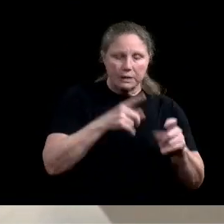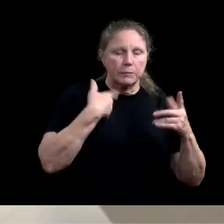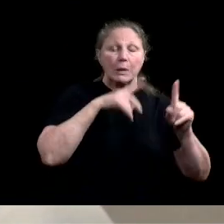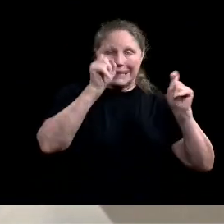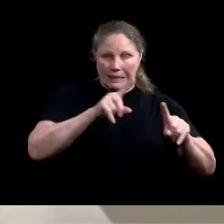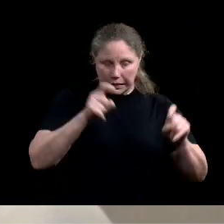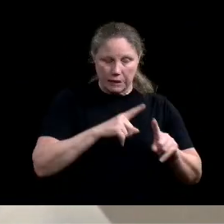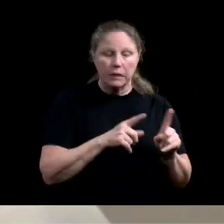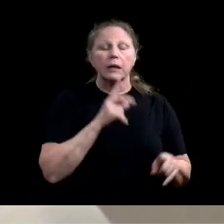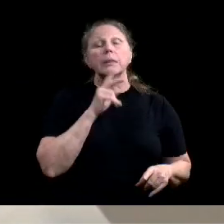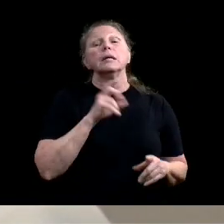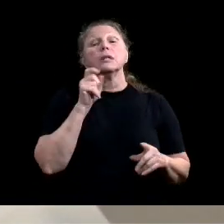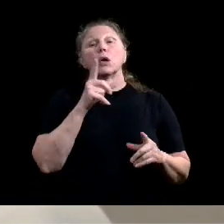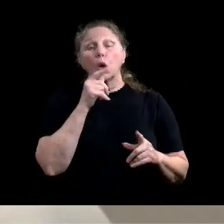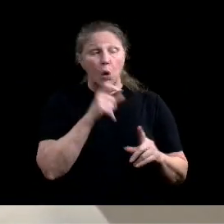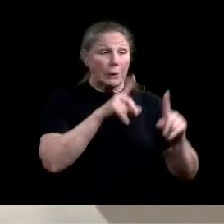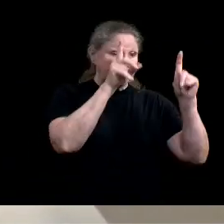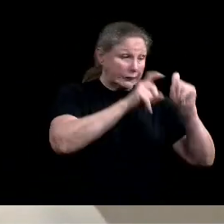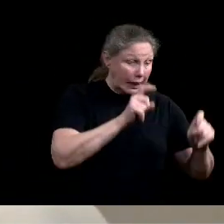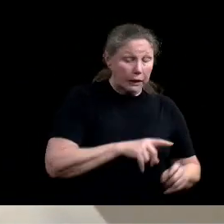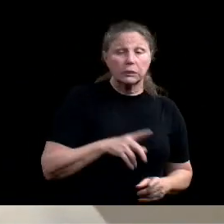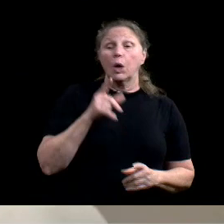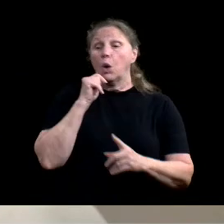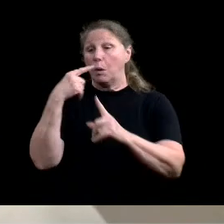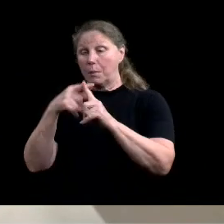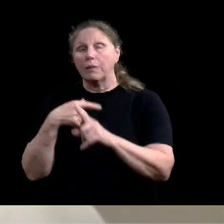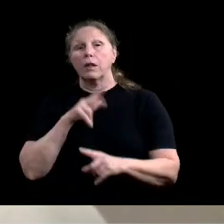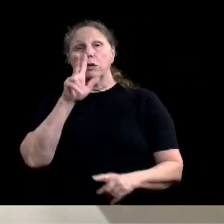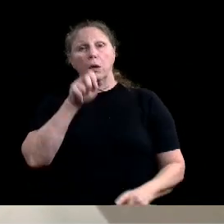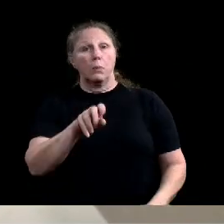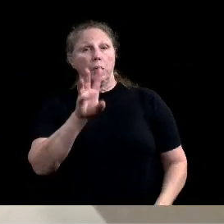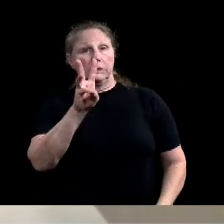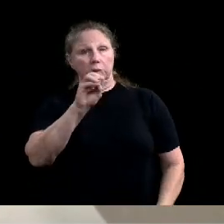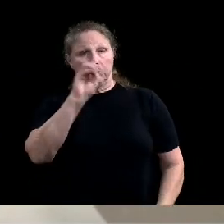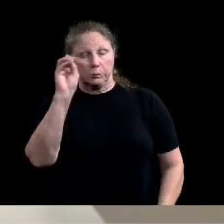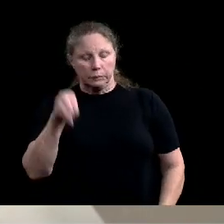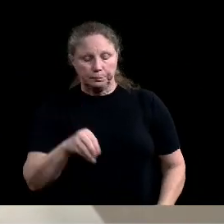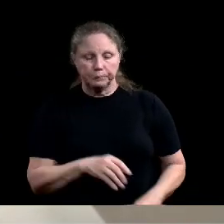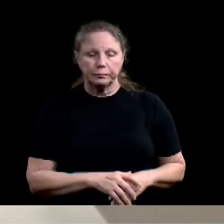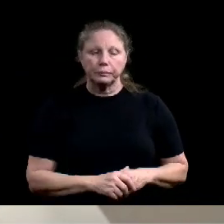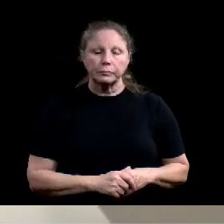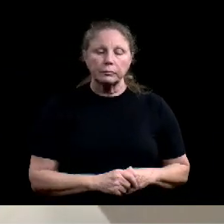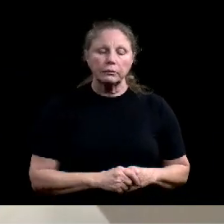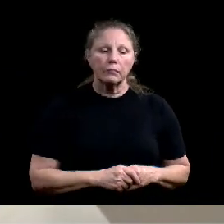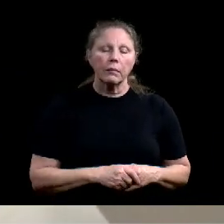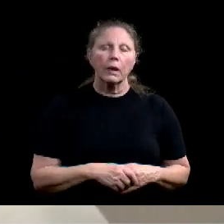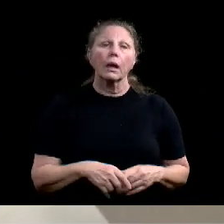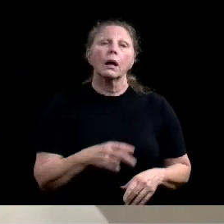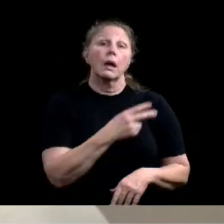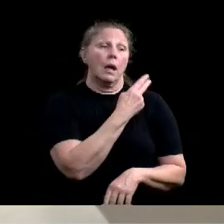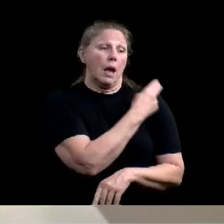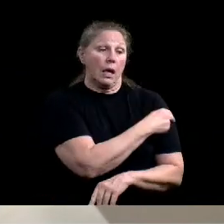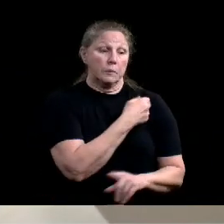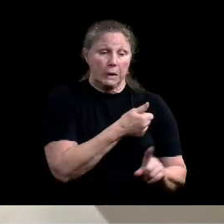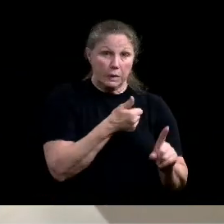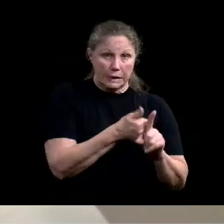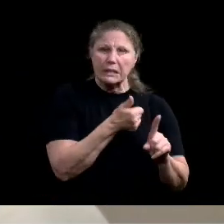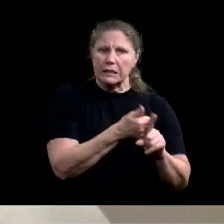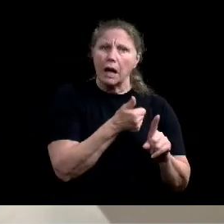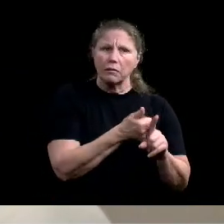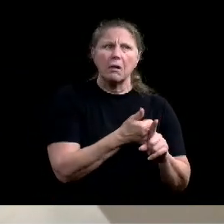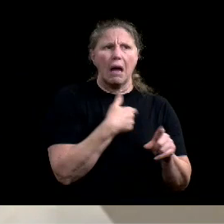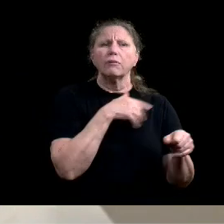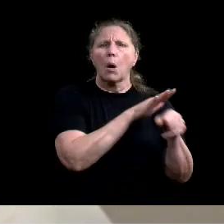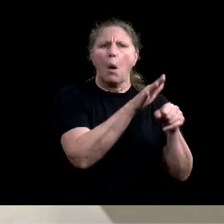The hospitals still maintain adequate capacity in case of a surge. There are